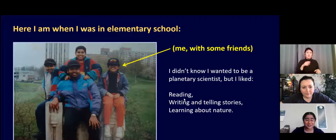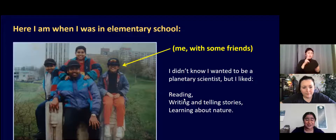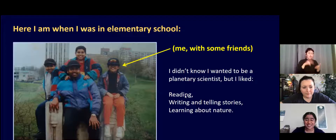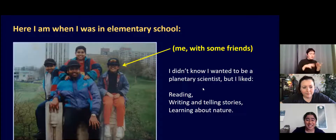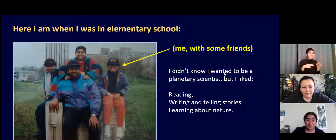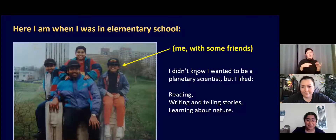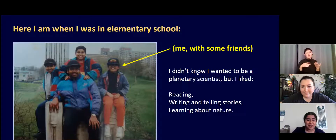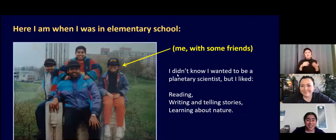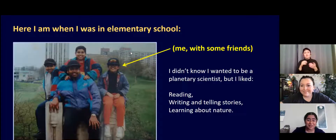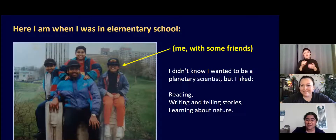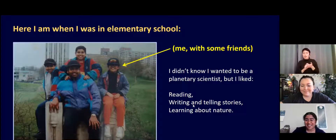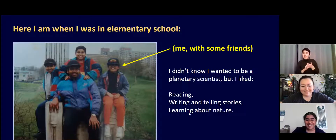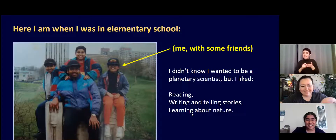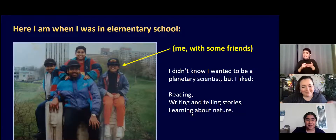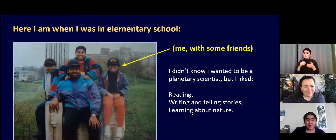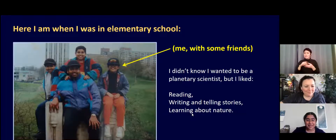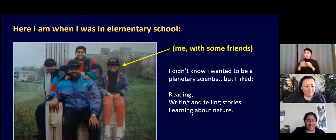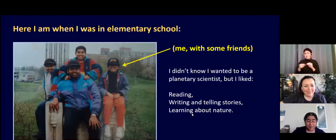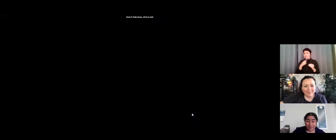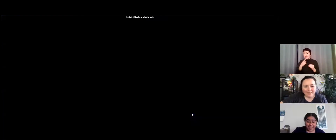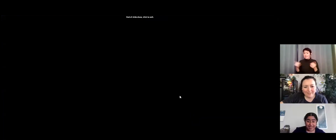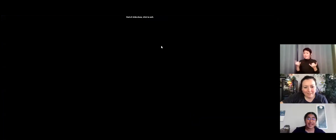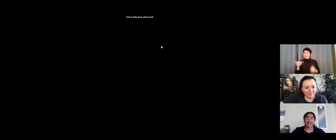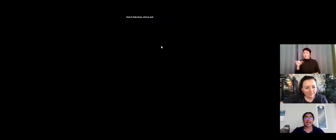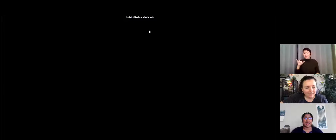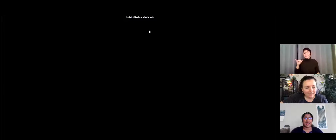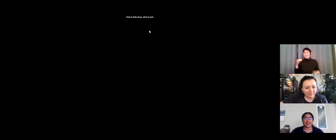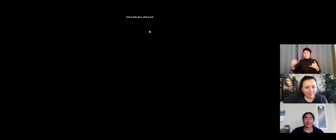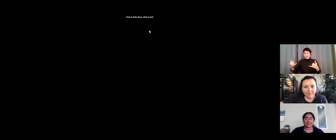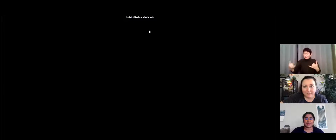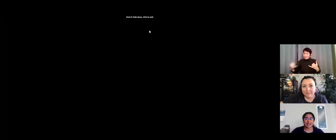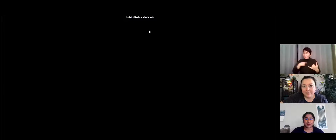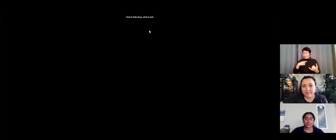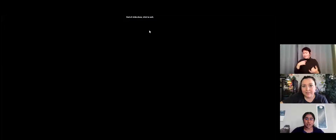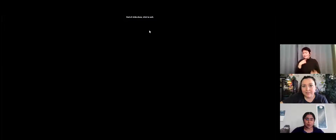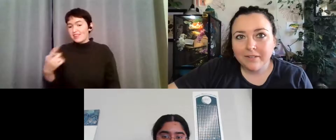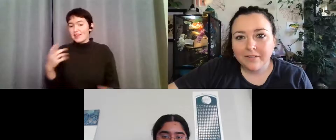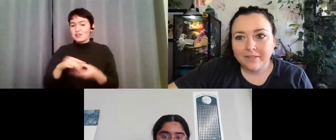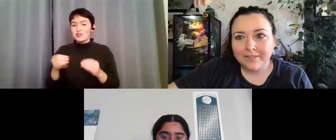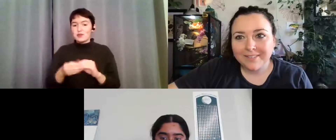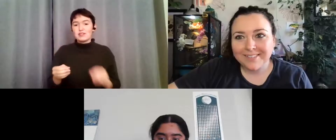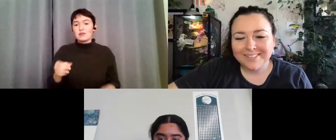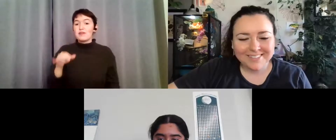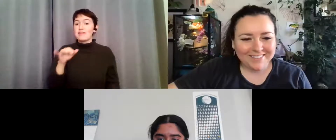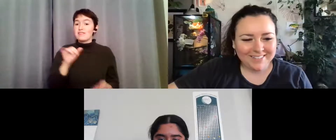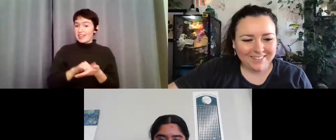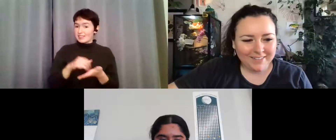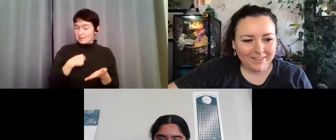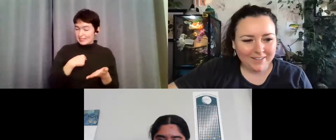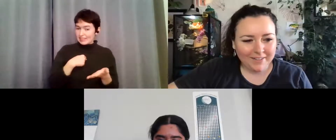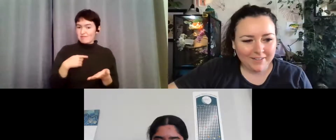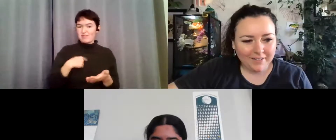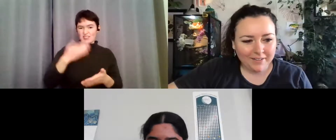telling stories like I'm doing right now. So that's me, and I will stop sharing my screen,